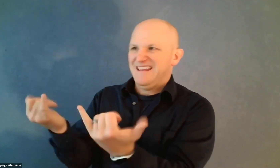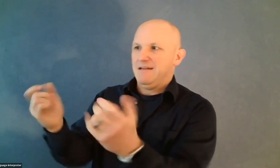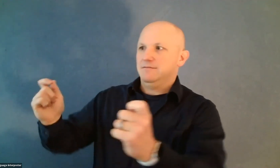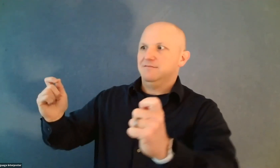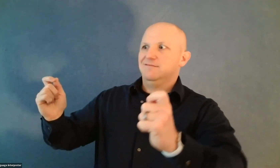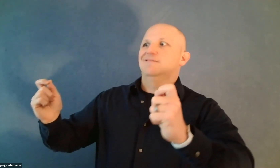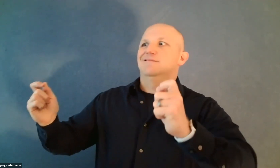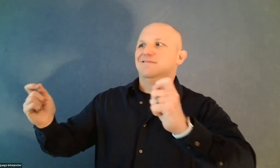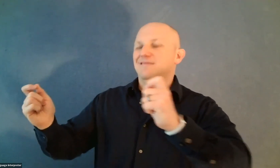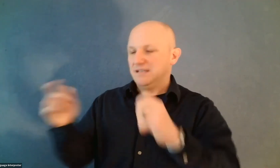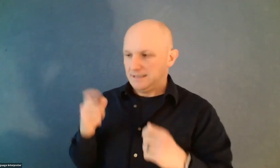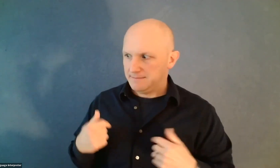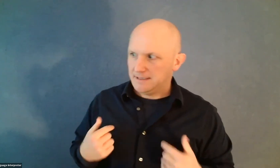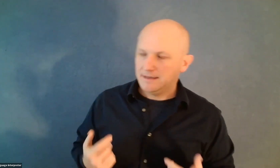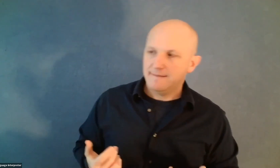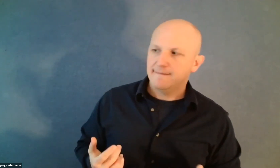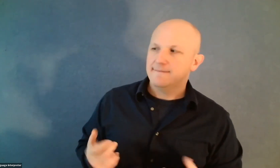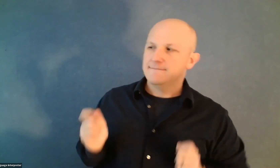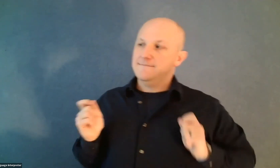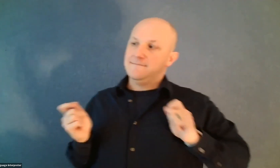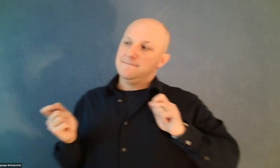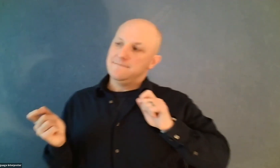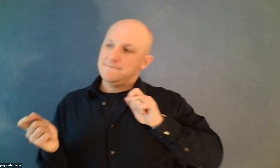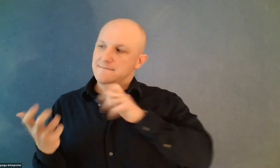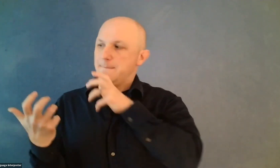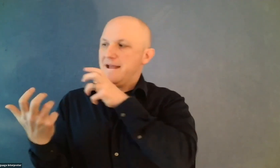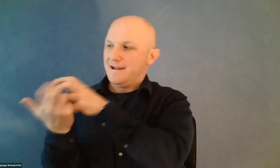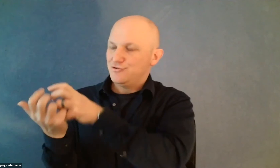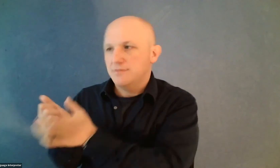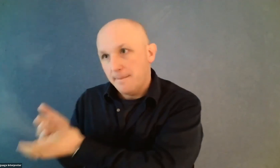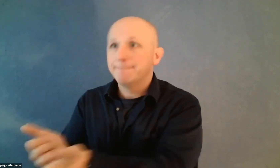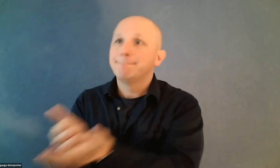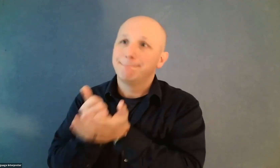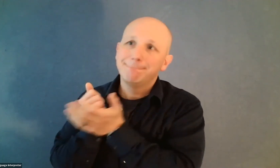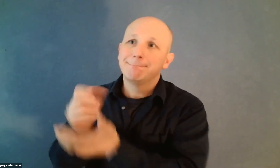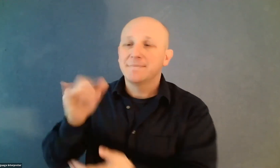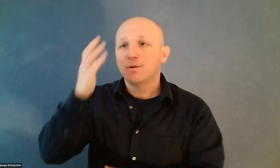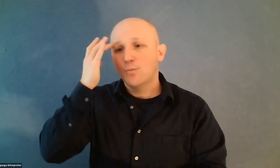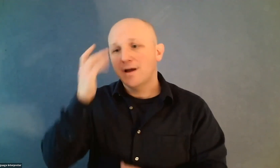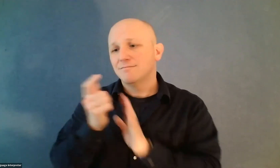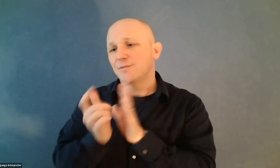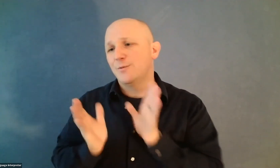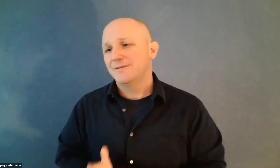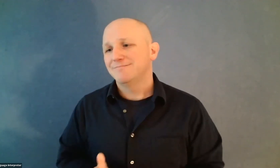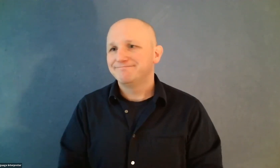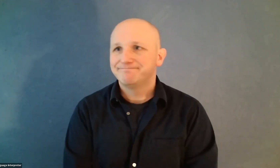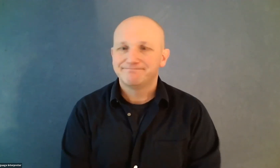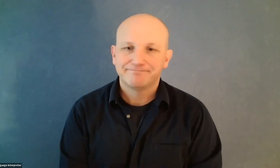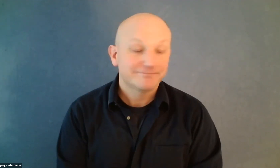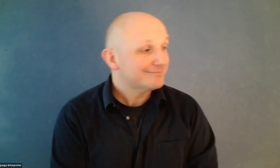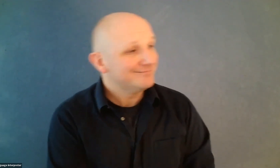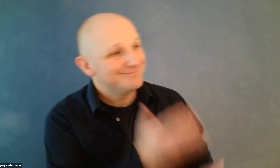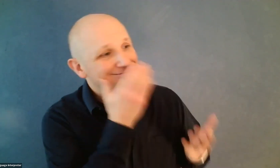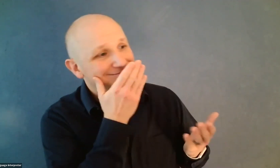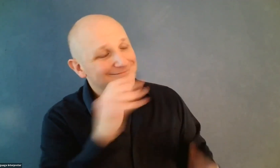have to, be willing to adapt and go with it. And so that is exactly why I want to be a lawyer. Thank you so much,